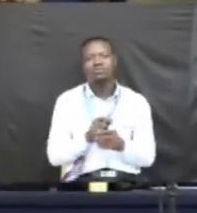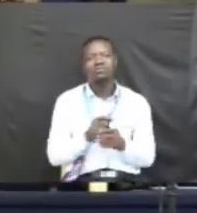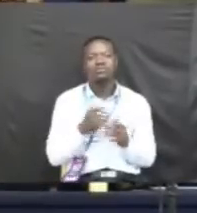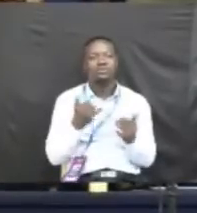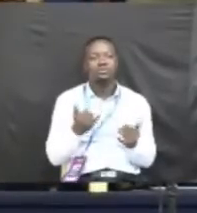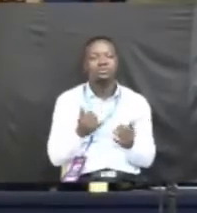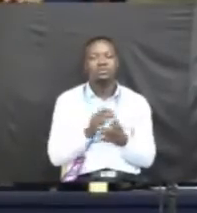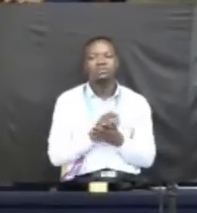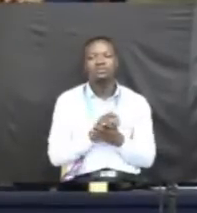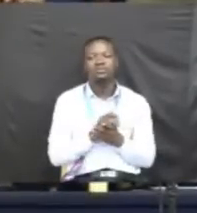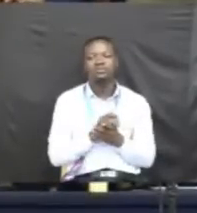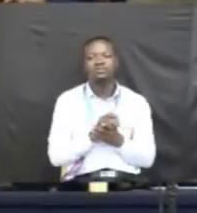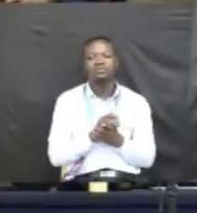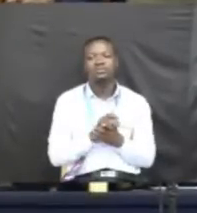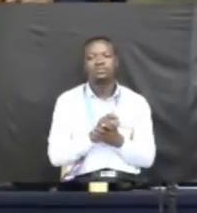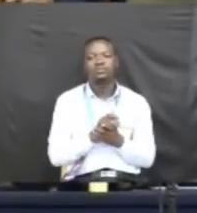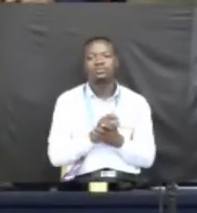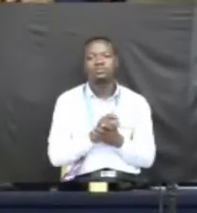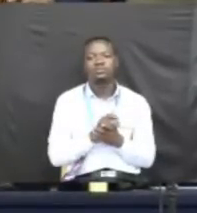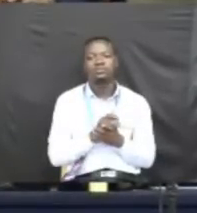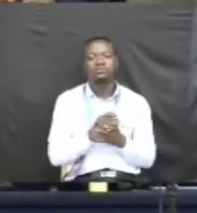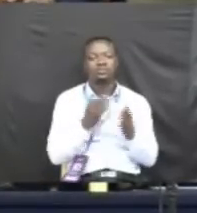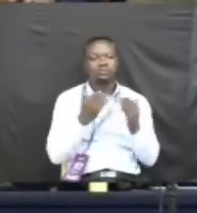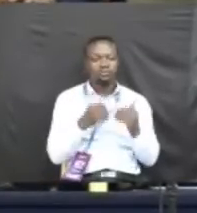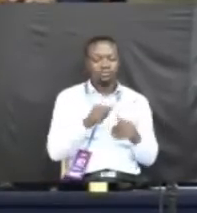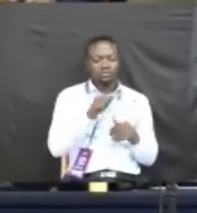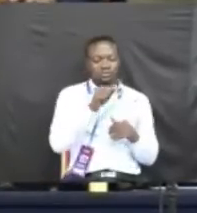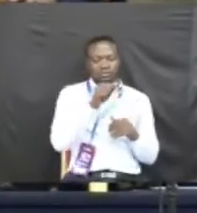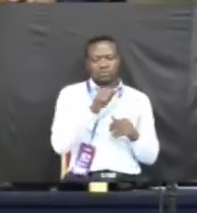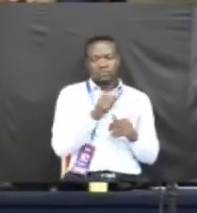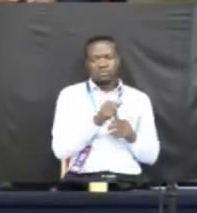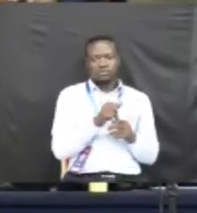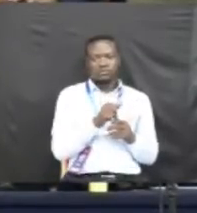Miss Apostle